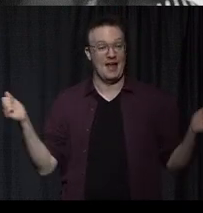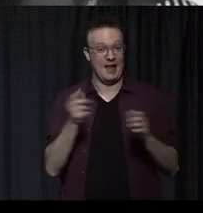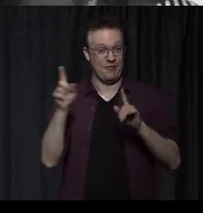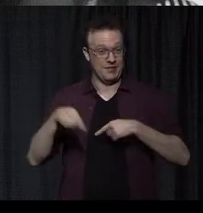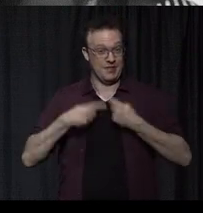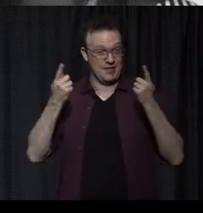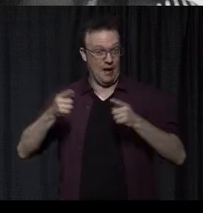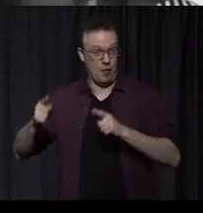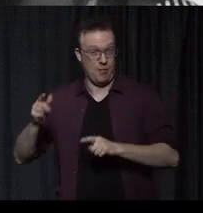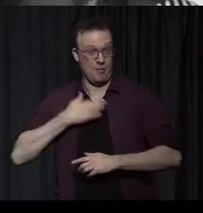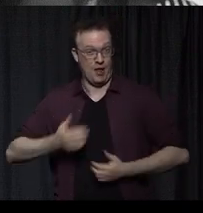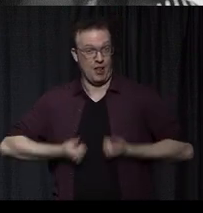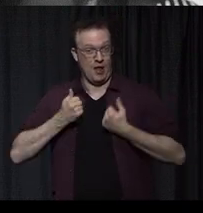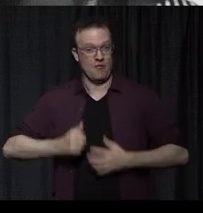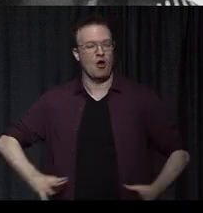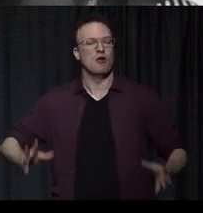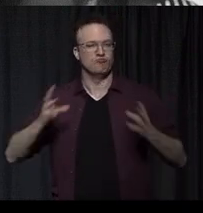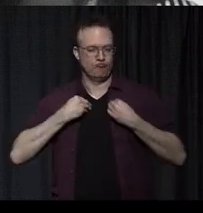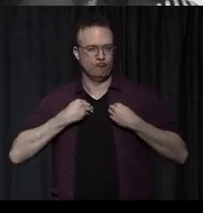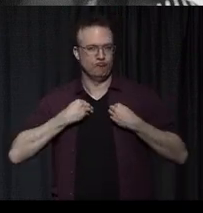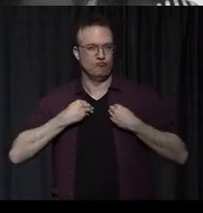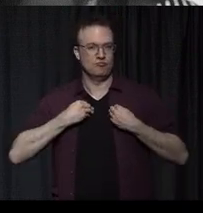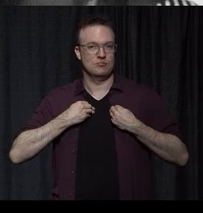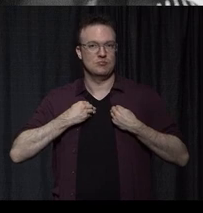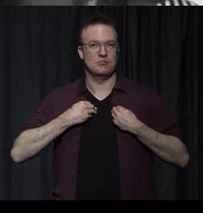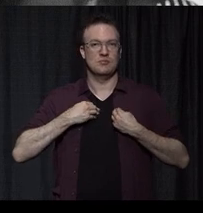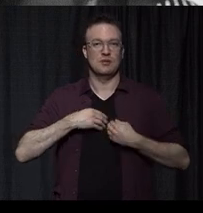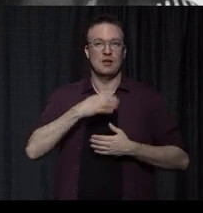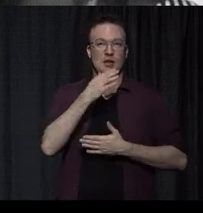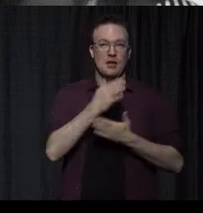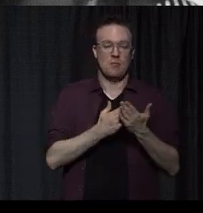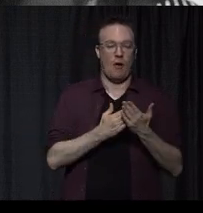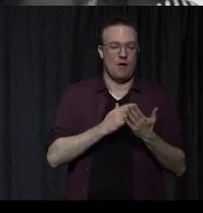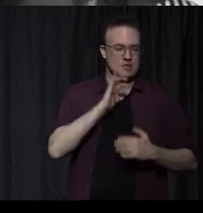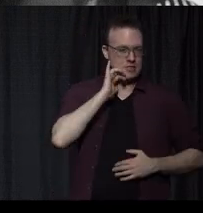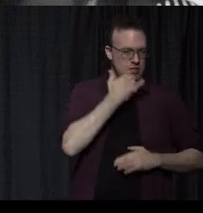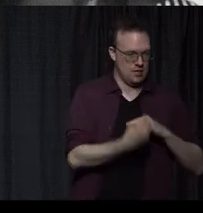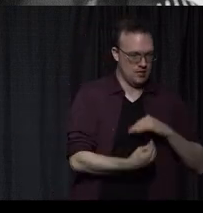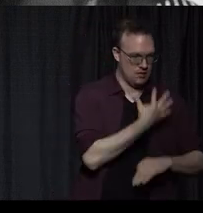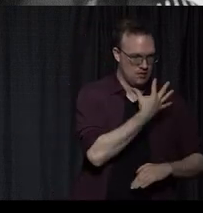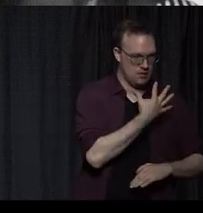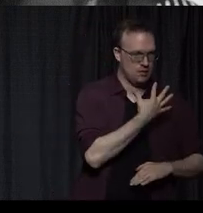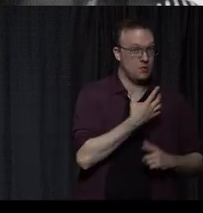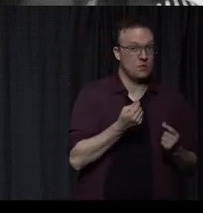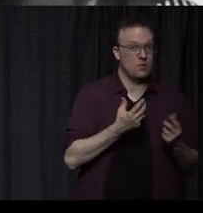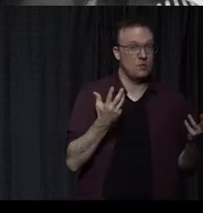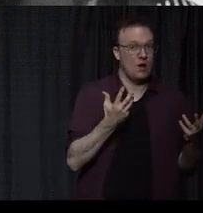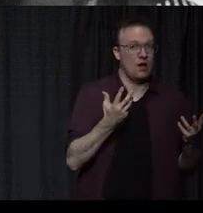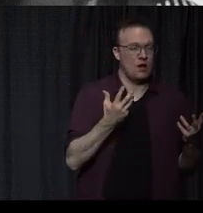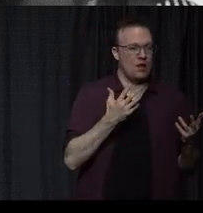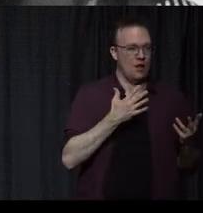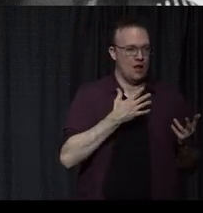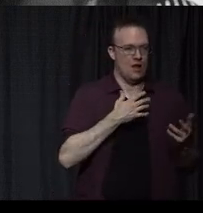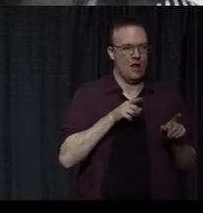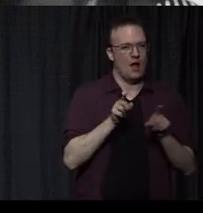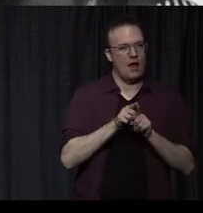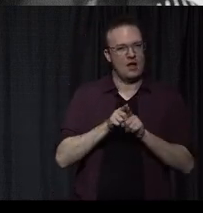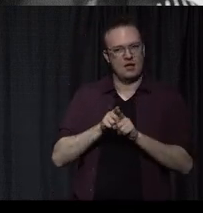has ever happened to me. The parts that were a source of shame are actually my warrior